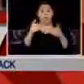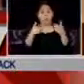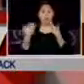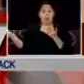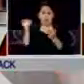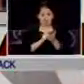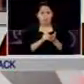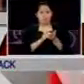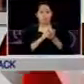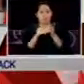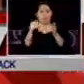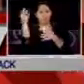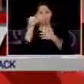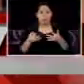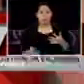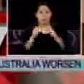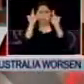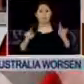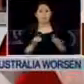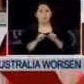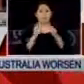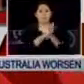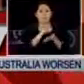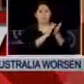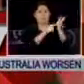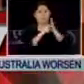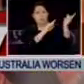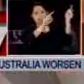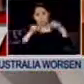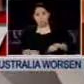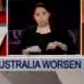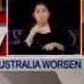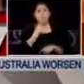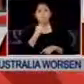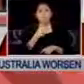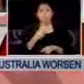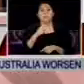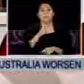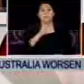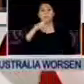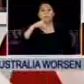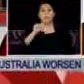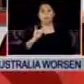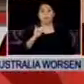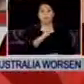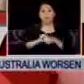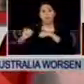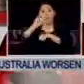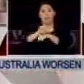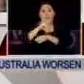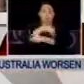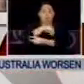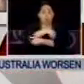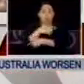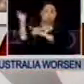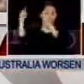to require the manager of the Bank of the Philippines Islands, BPI, to testify and to